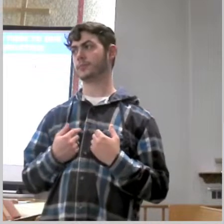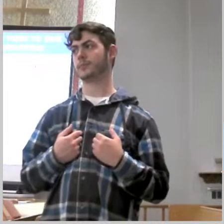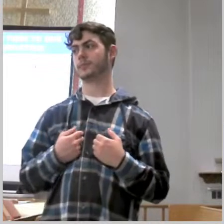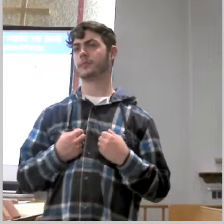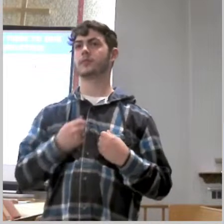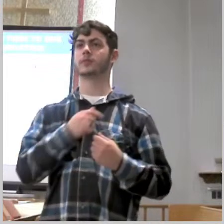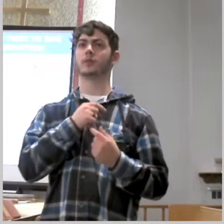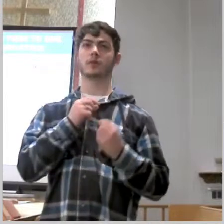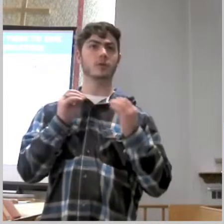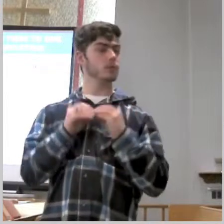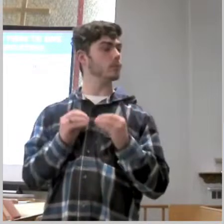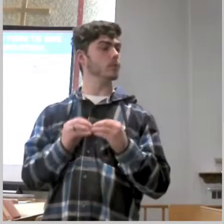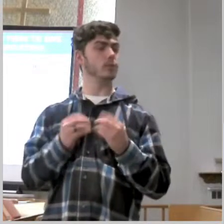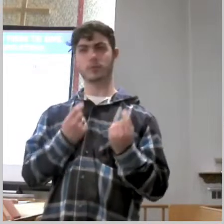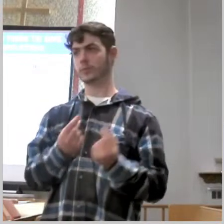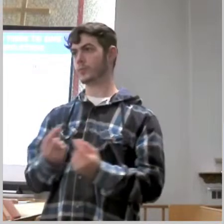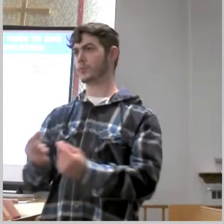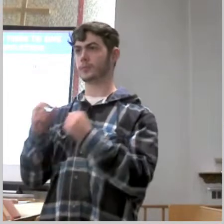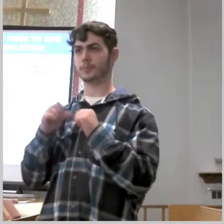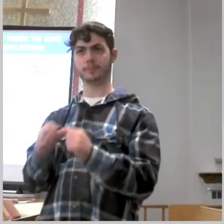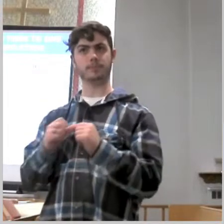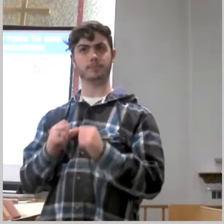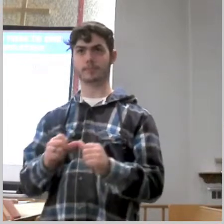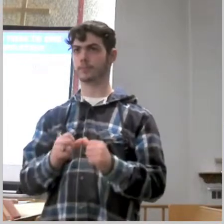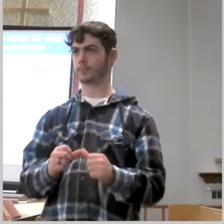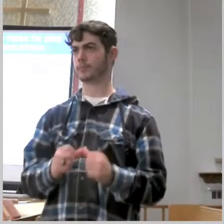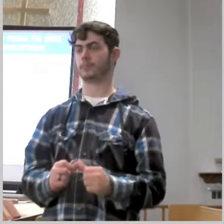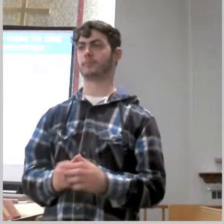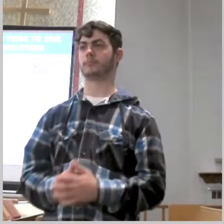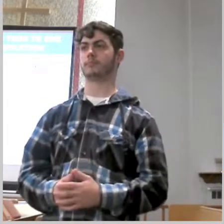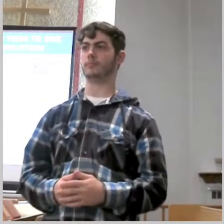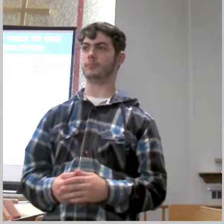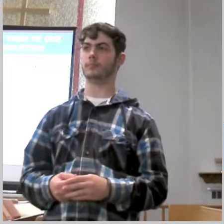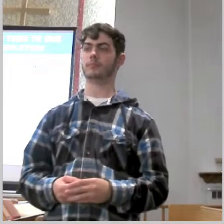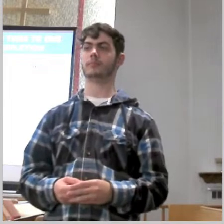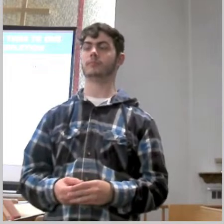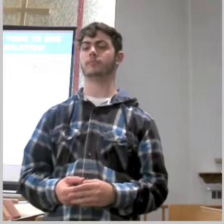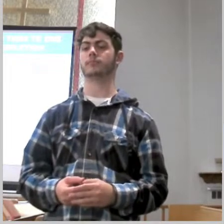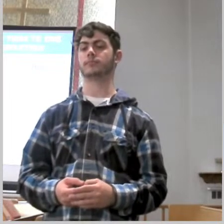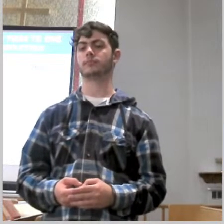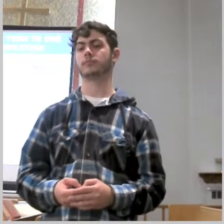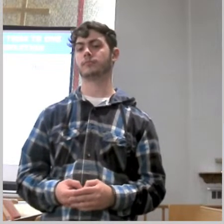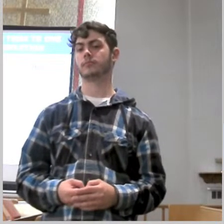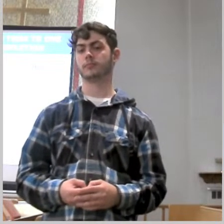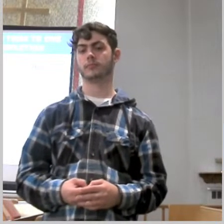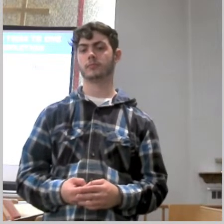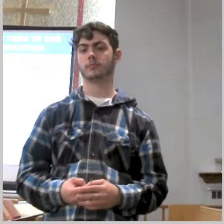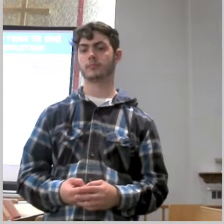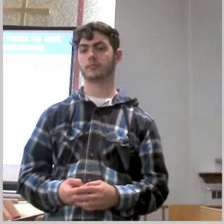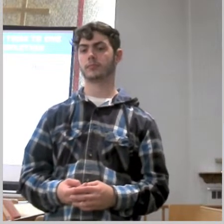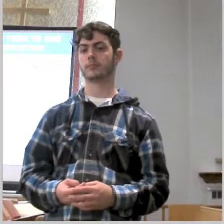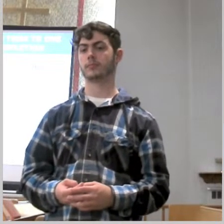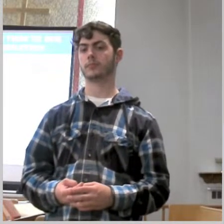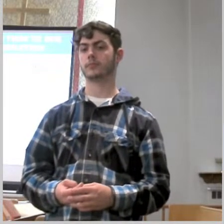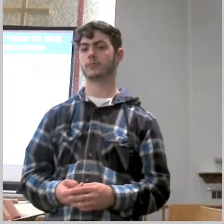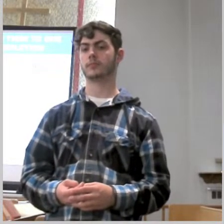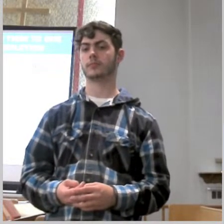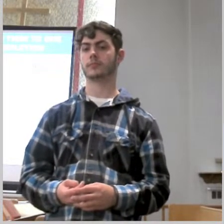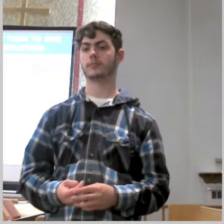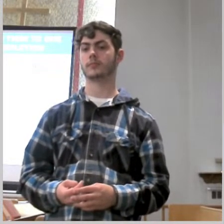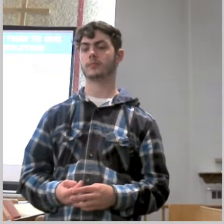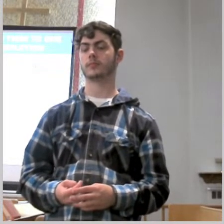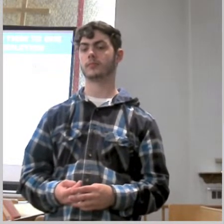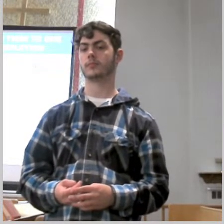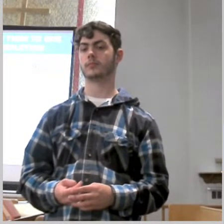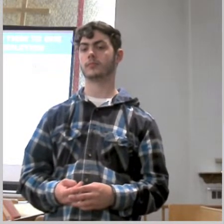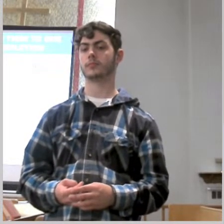is a continuous journey in this grace. So this translates us